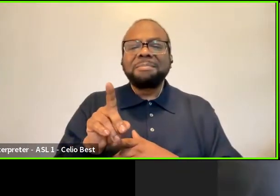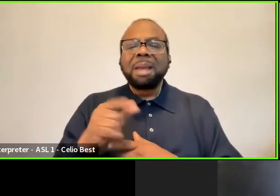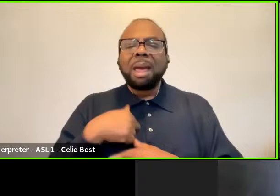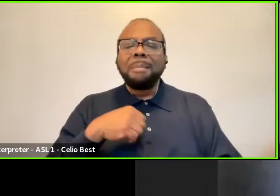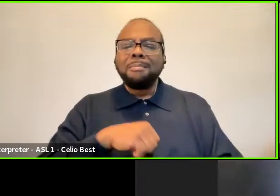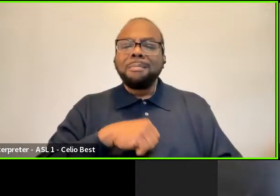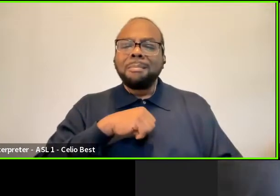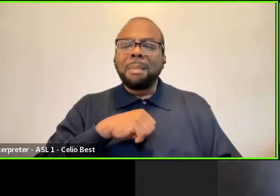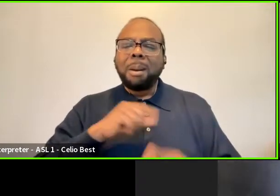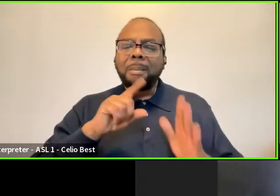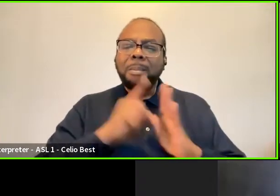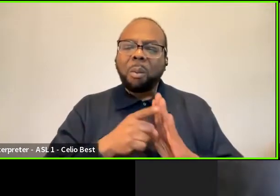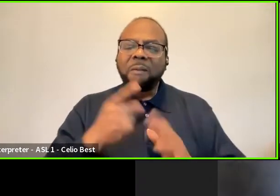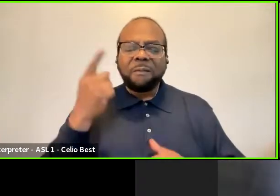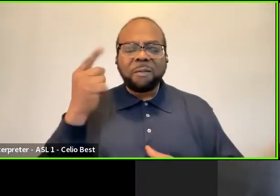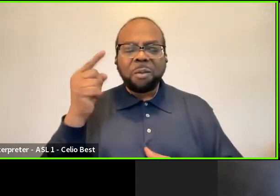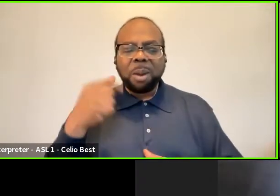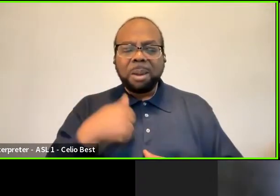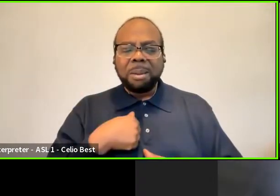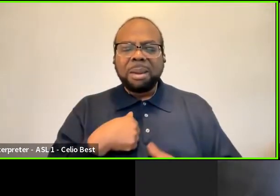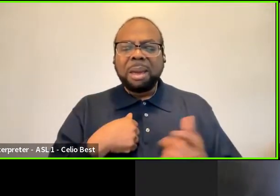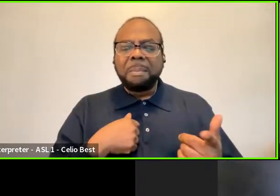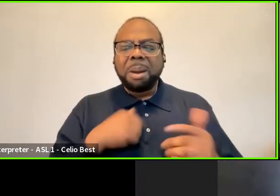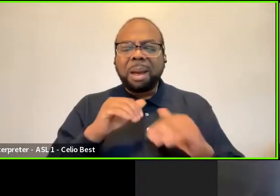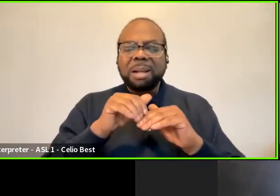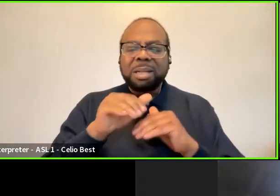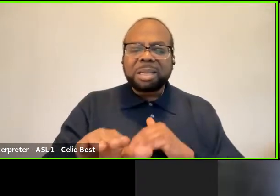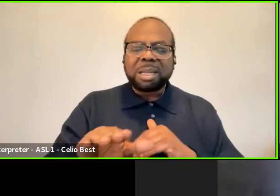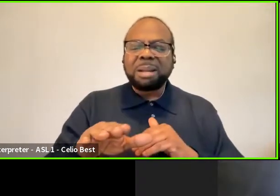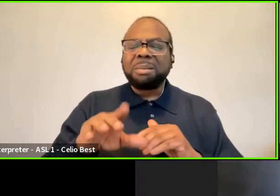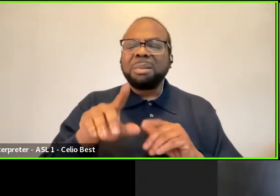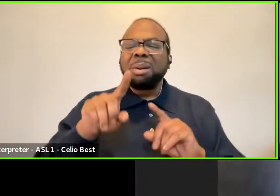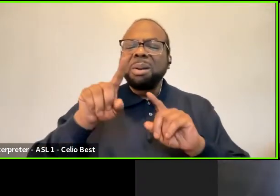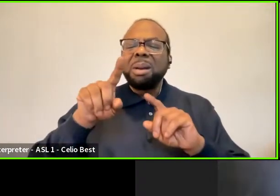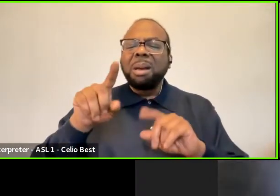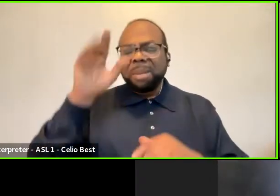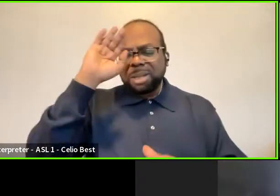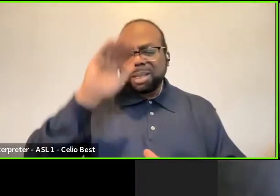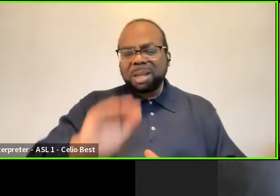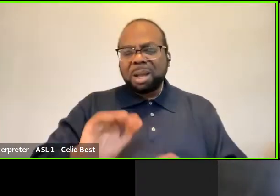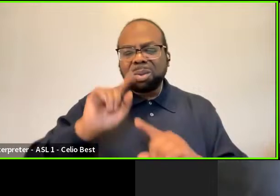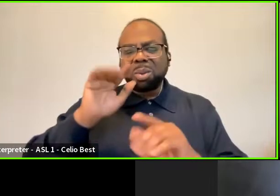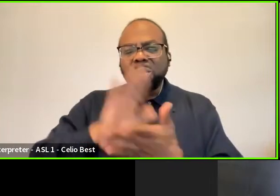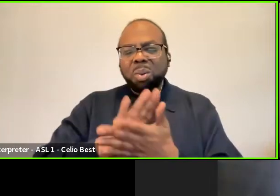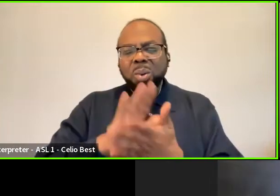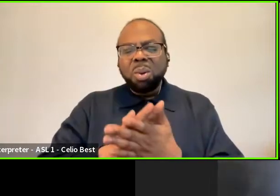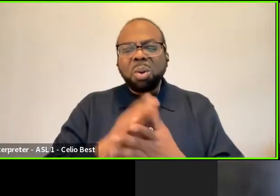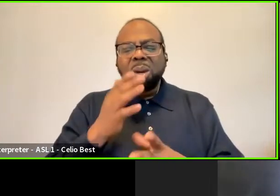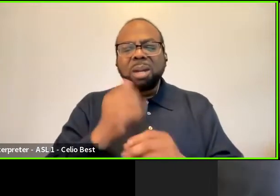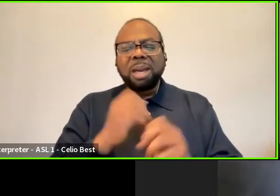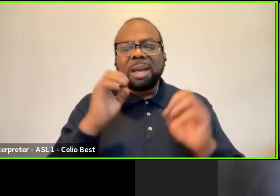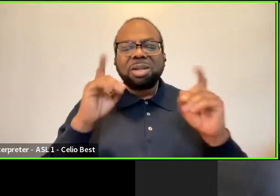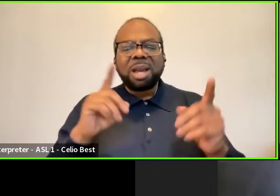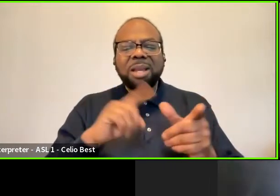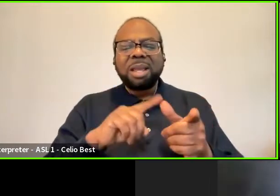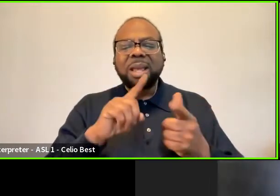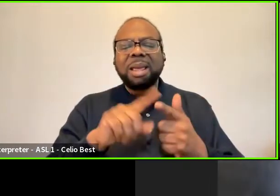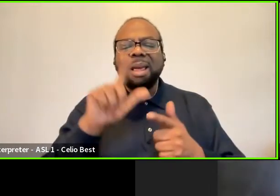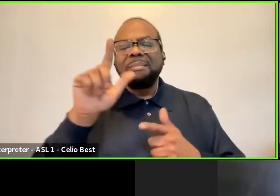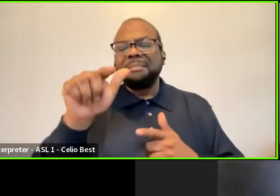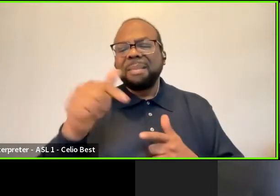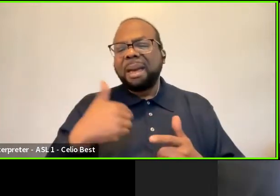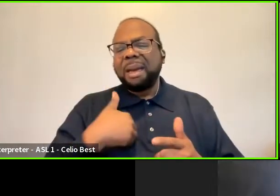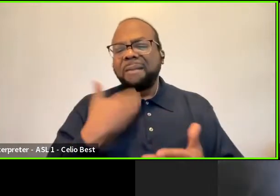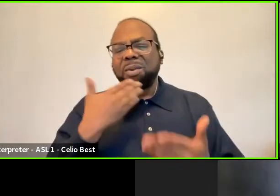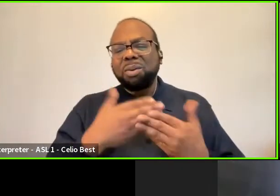moment for me. But I sent him away to school so he could get an education and be able to get a good job and live in his